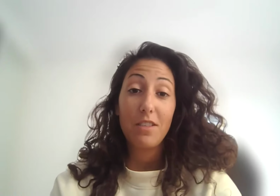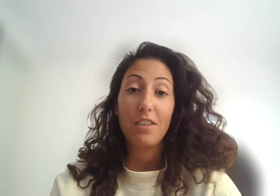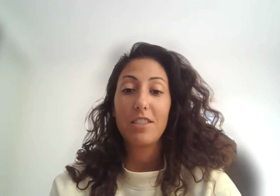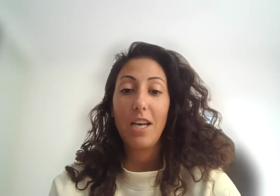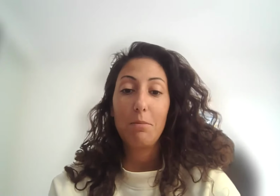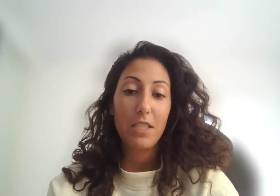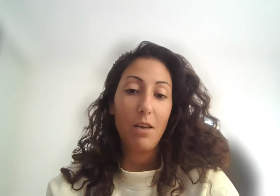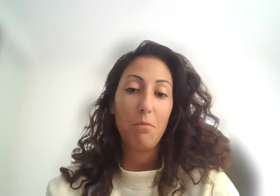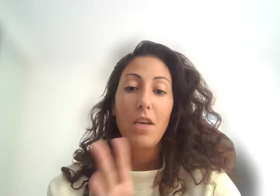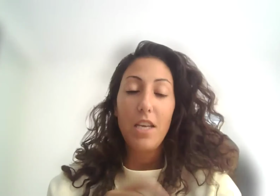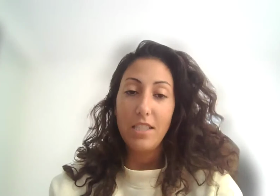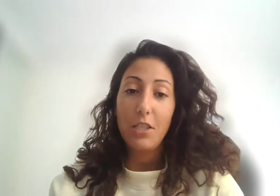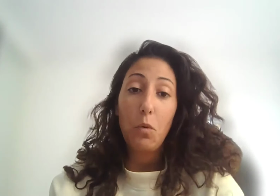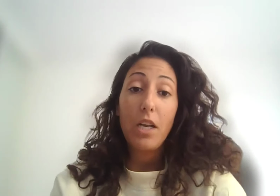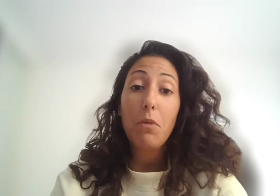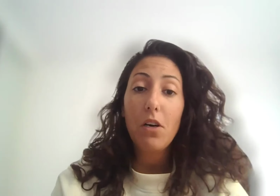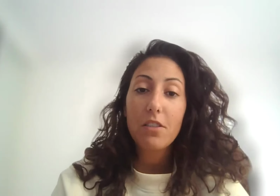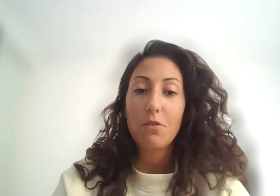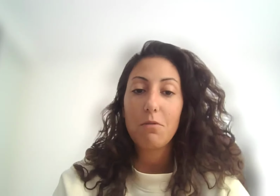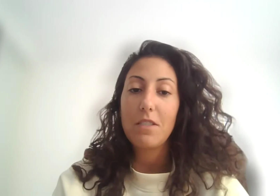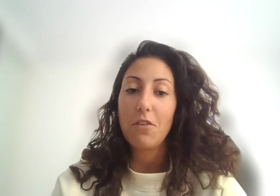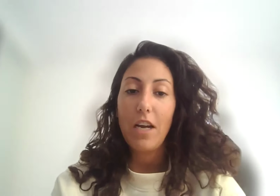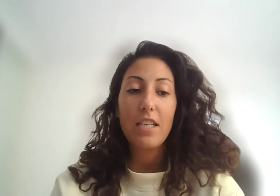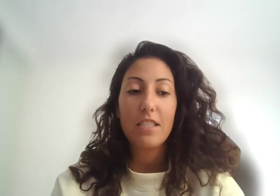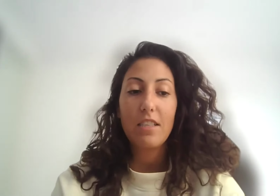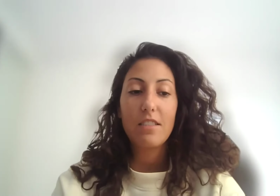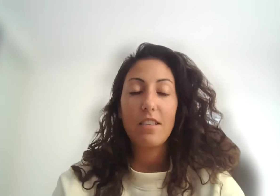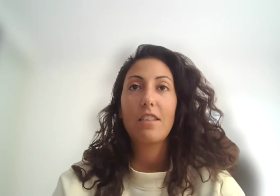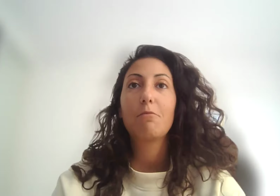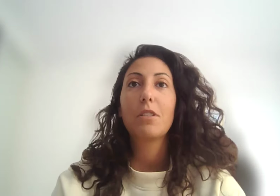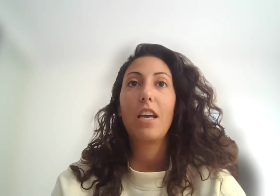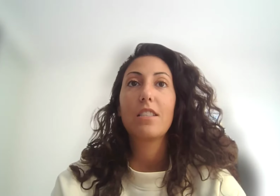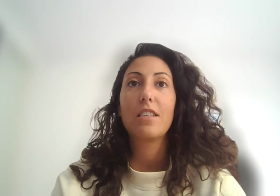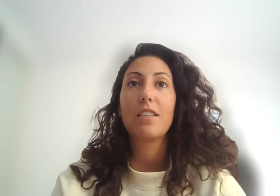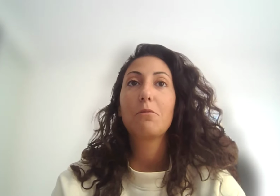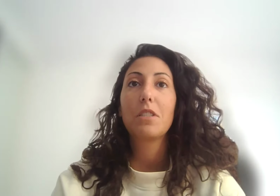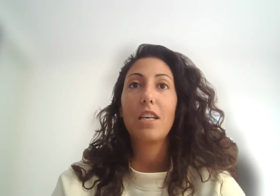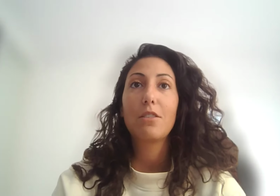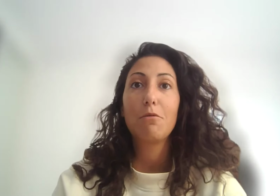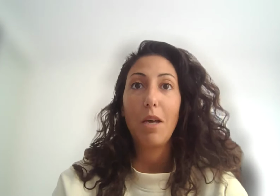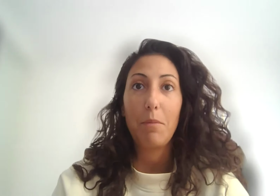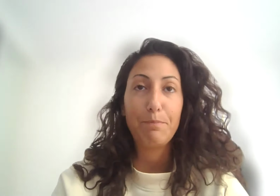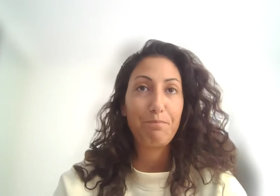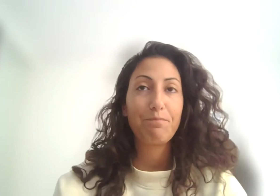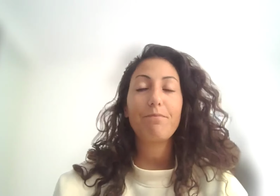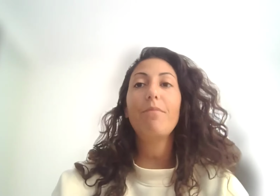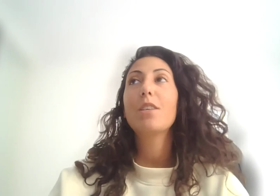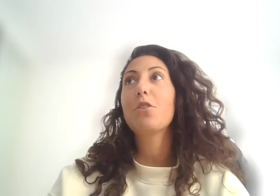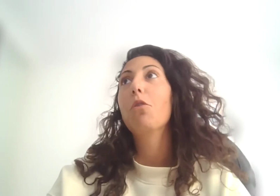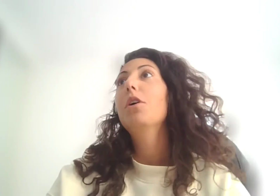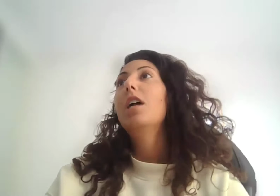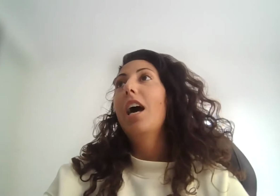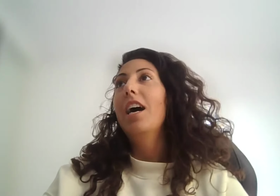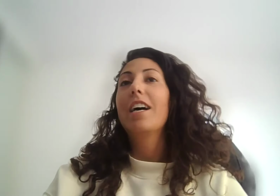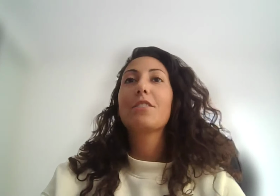questions, start typing them in the Q&A box or raise your hand, and we'll get to them.